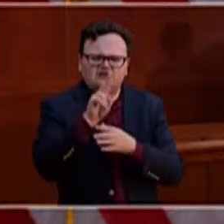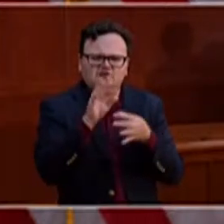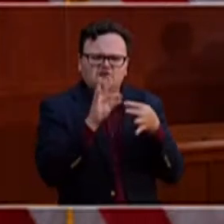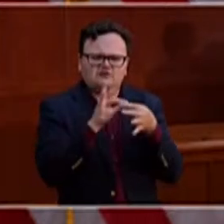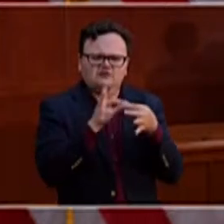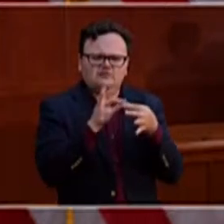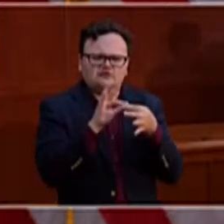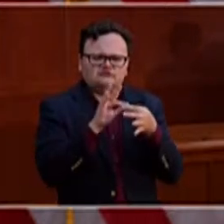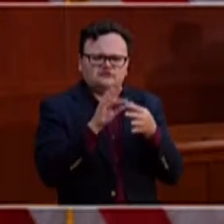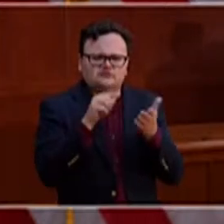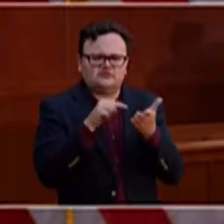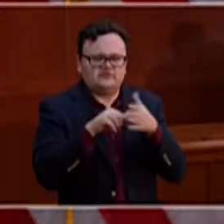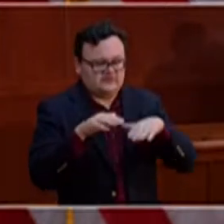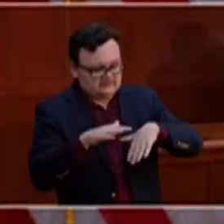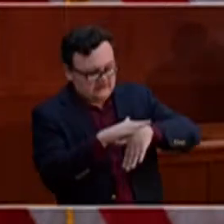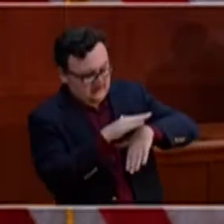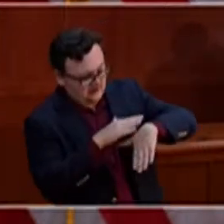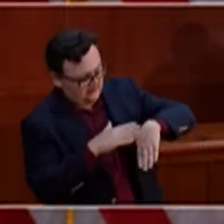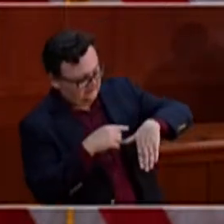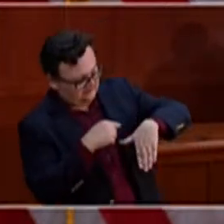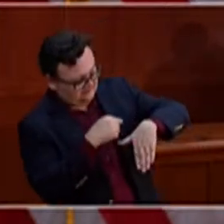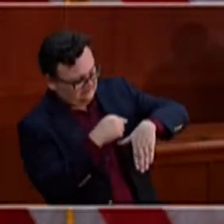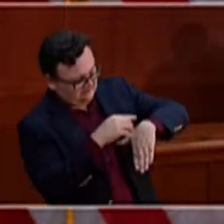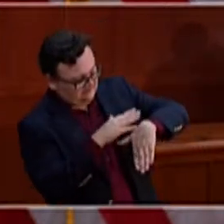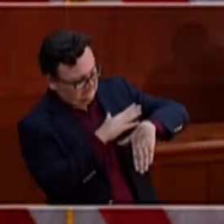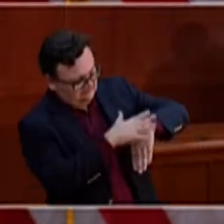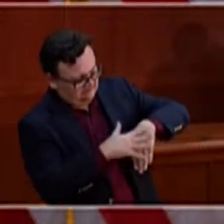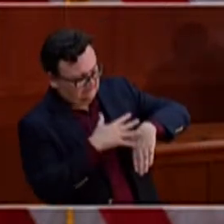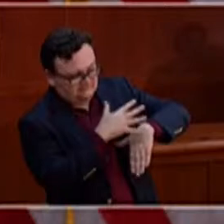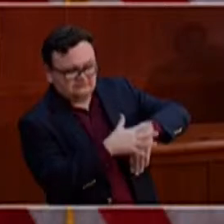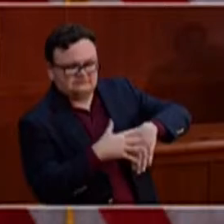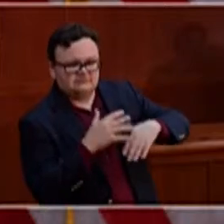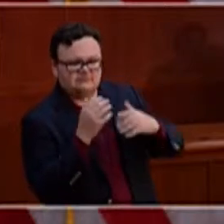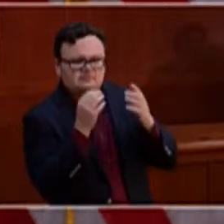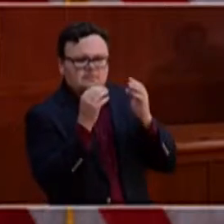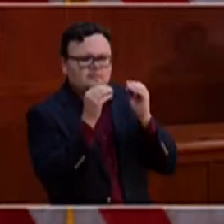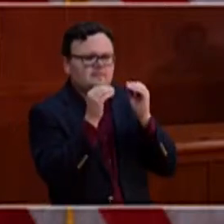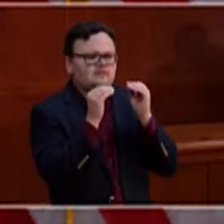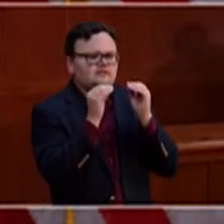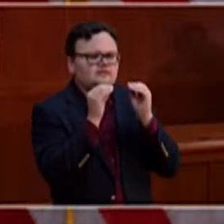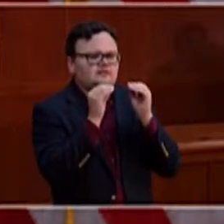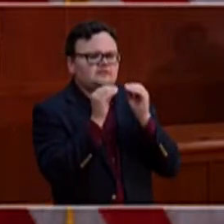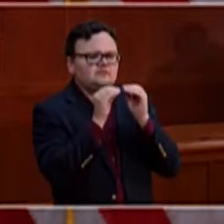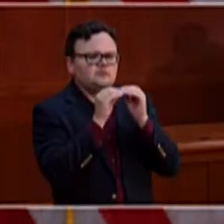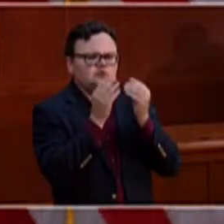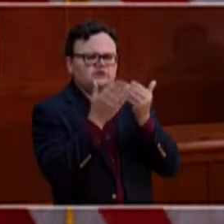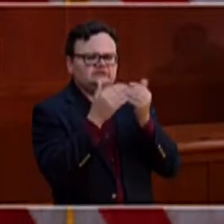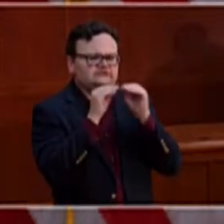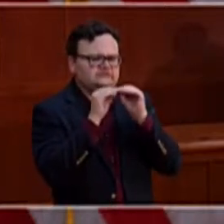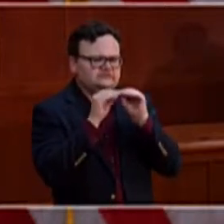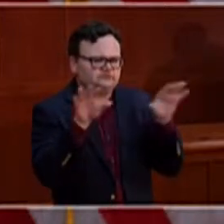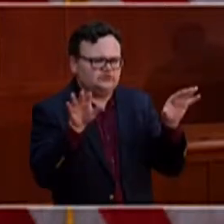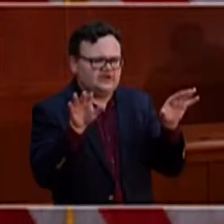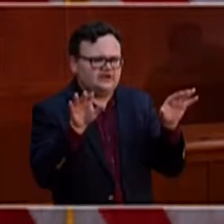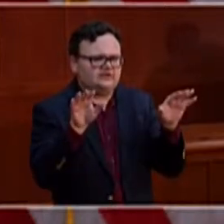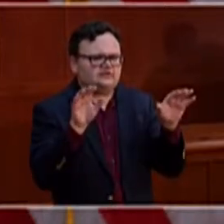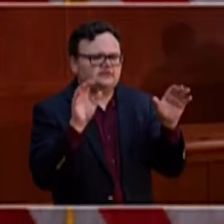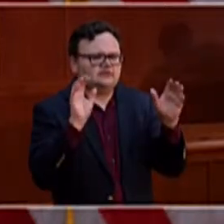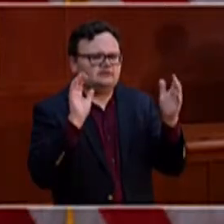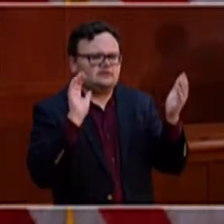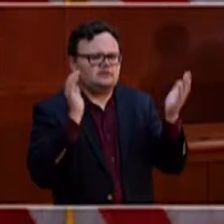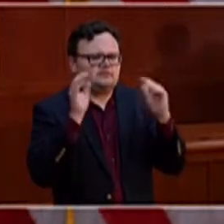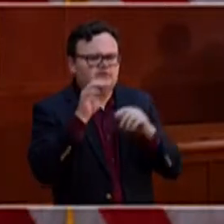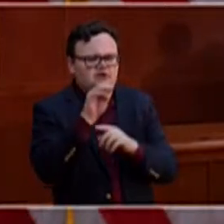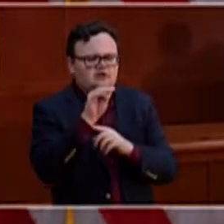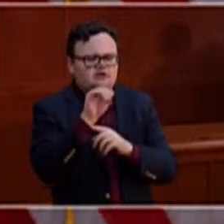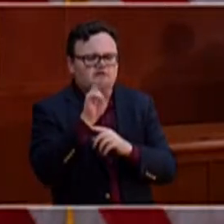Sun Belt, what we're seeing in the Sun Belt, that this is acting in a much more contagious fashion than what we saw in March or April. I don't know